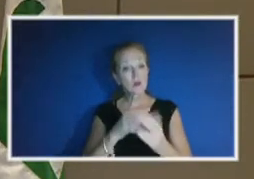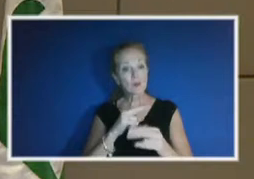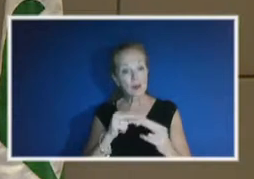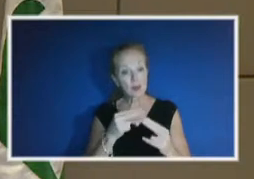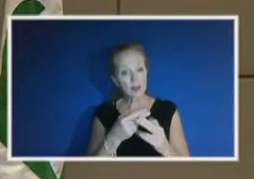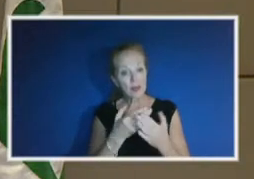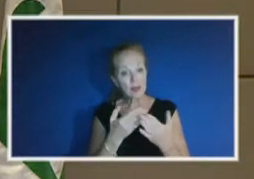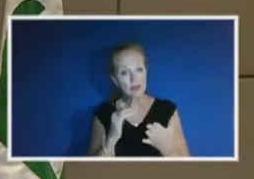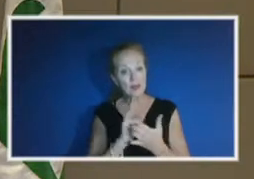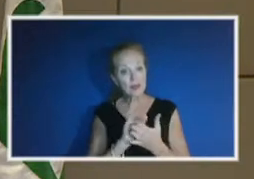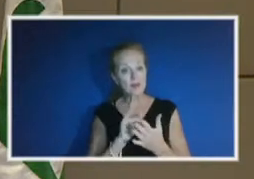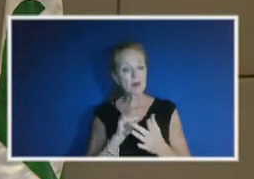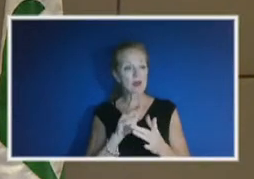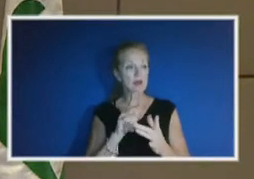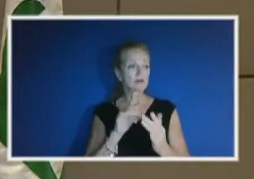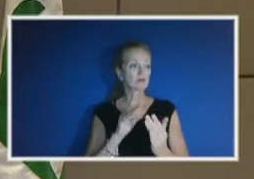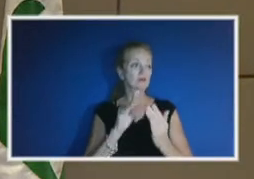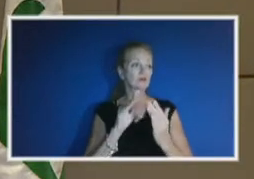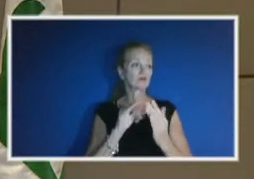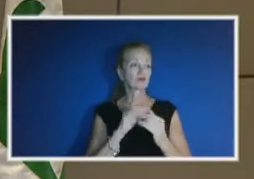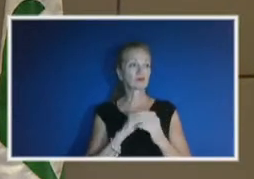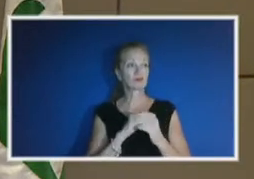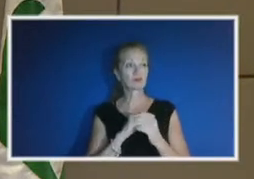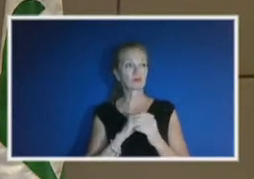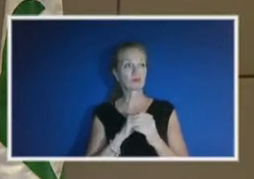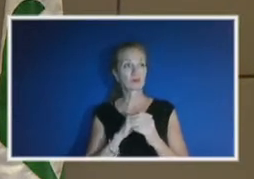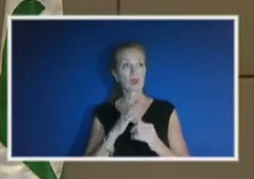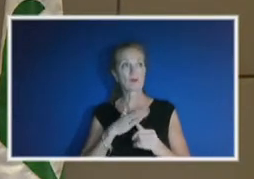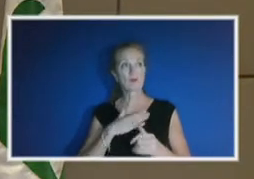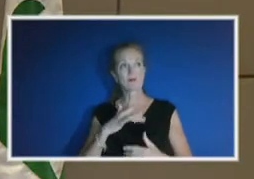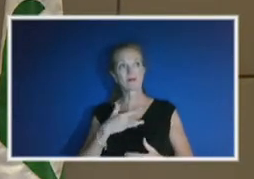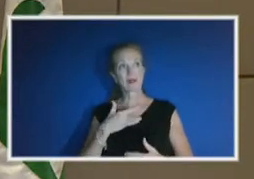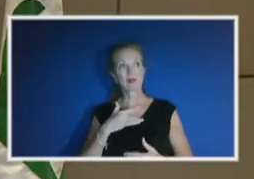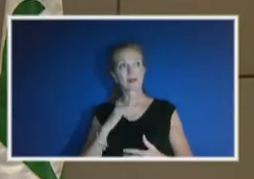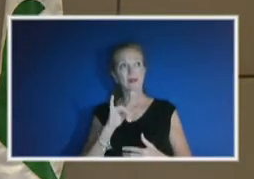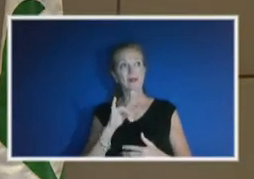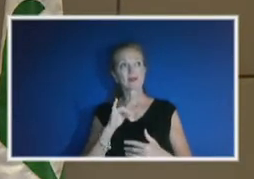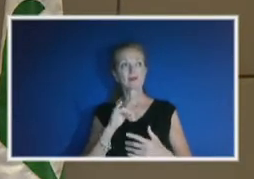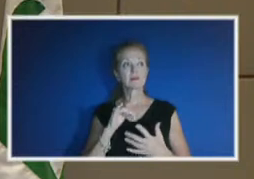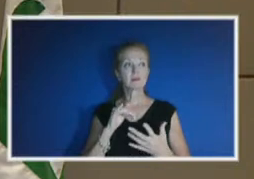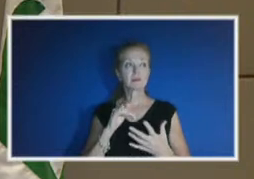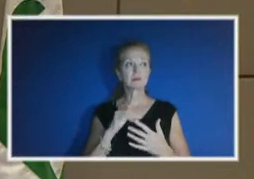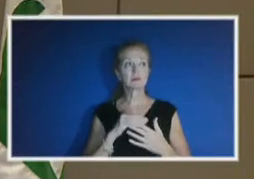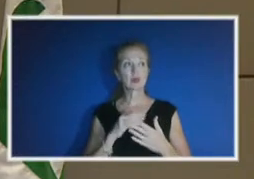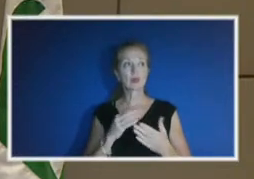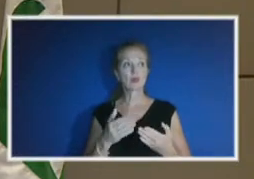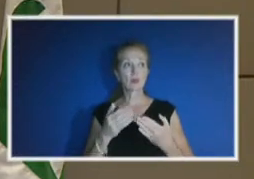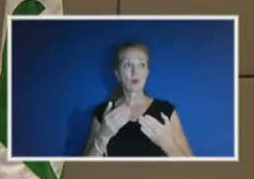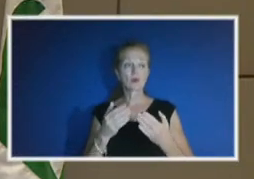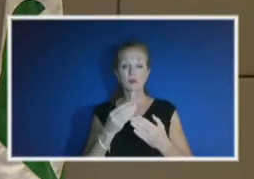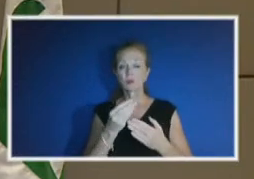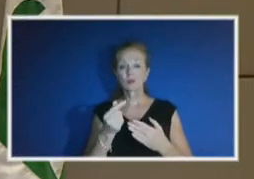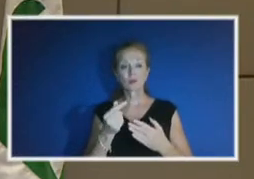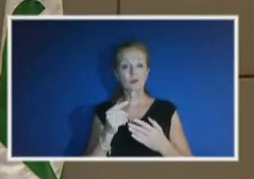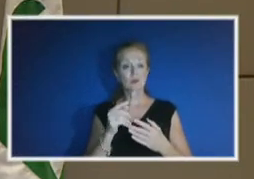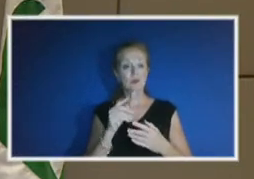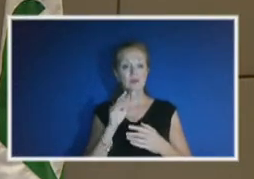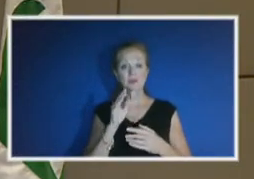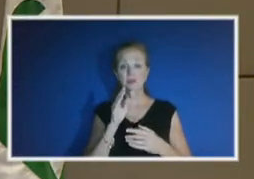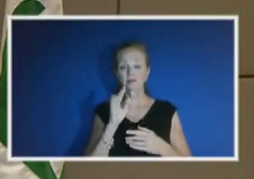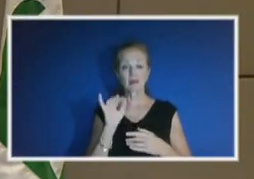might tackle for us. And my feeling was that a number of the proposals were headed in the same